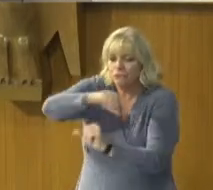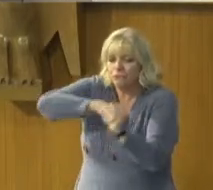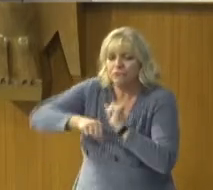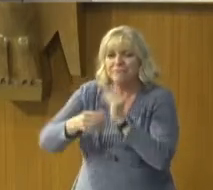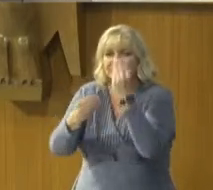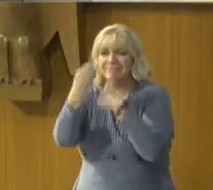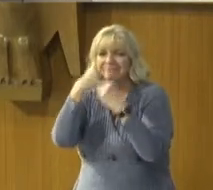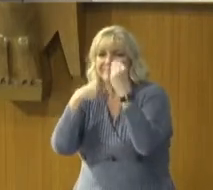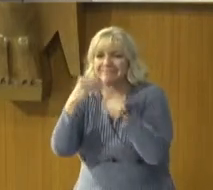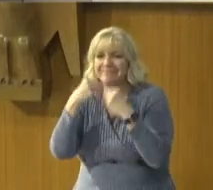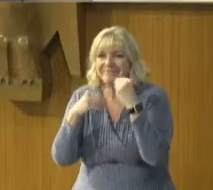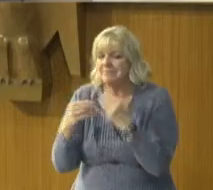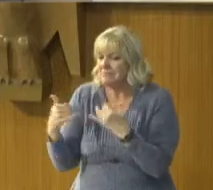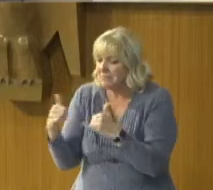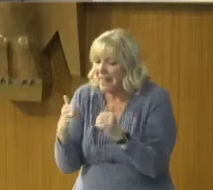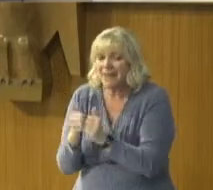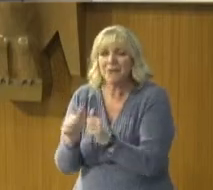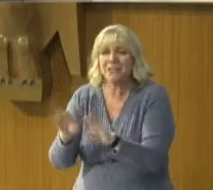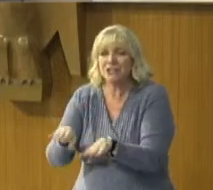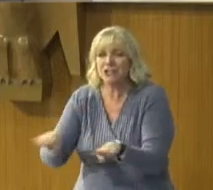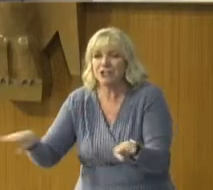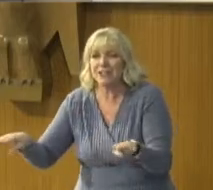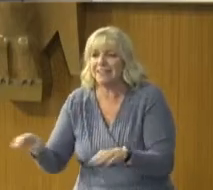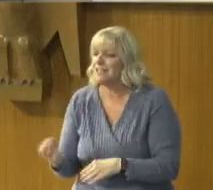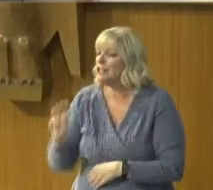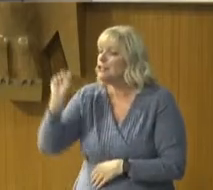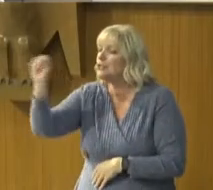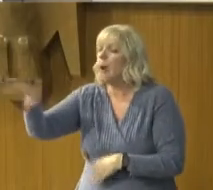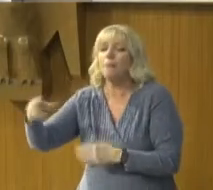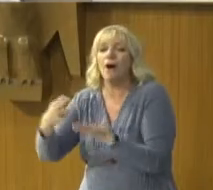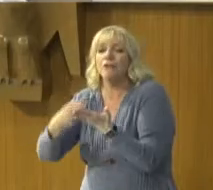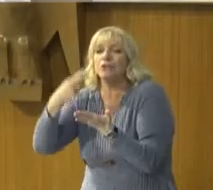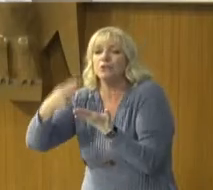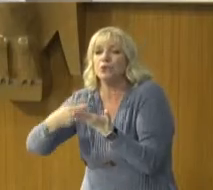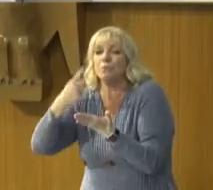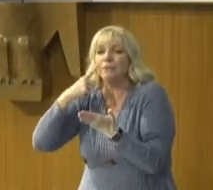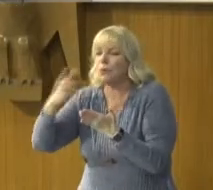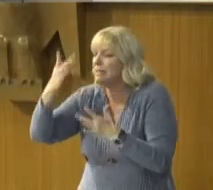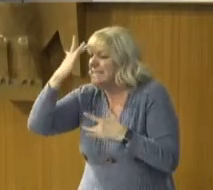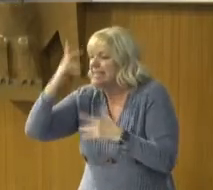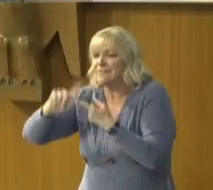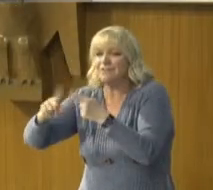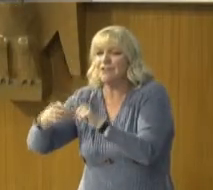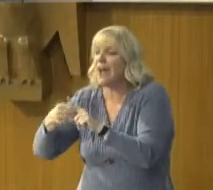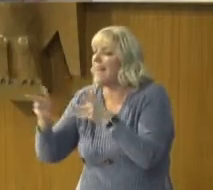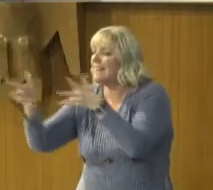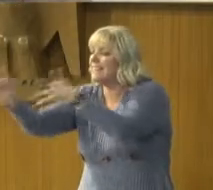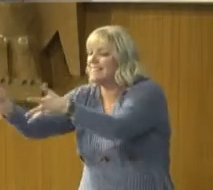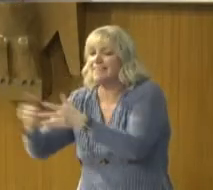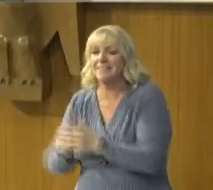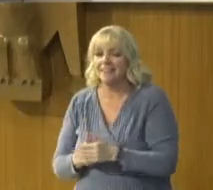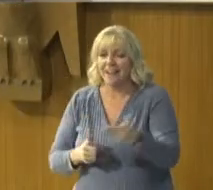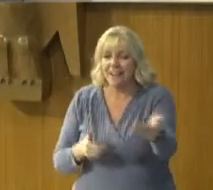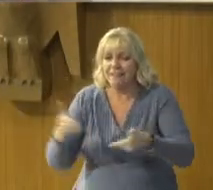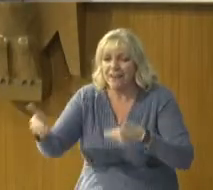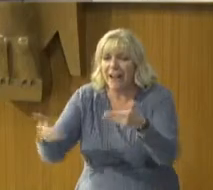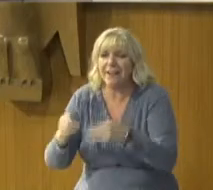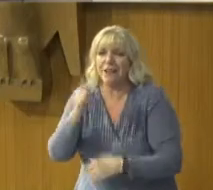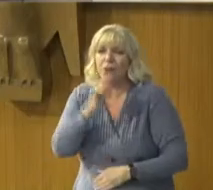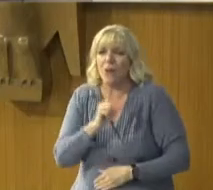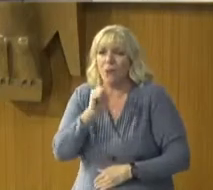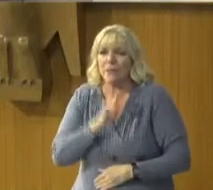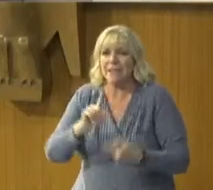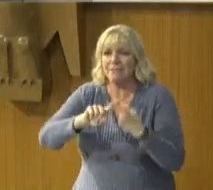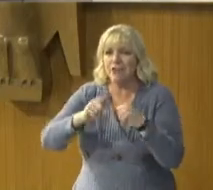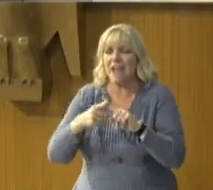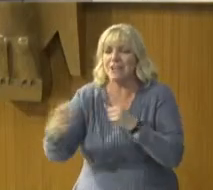and playing with children and dropping off soup to the sick person's doorstep and inviting lonely friends into